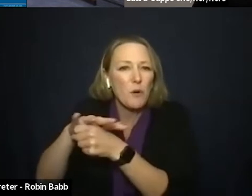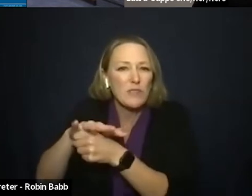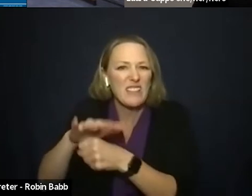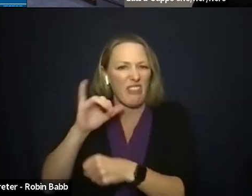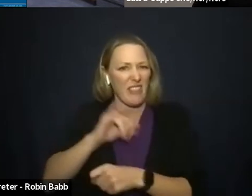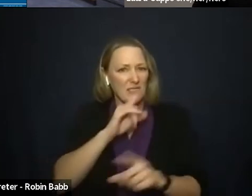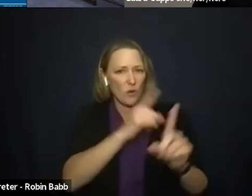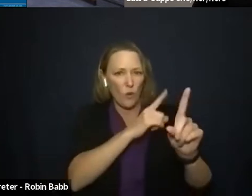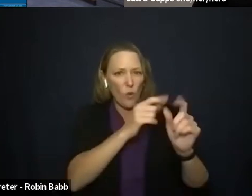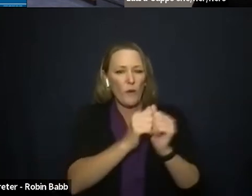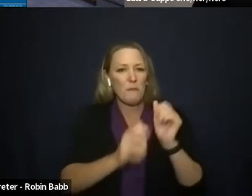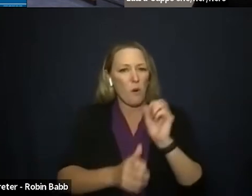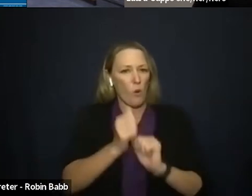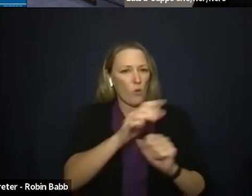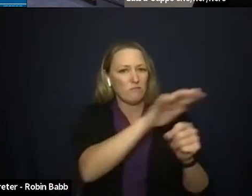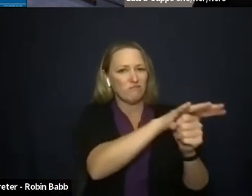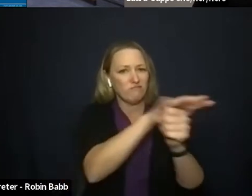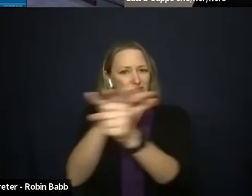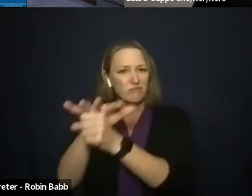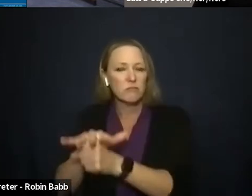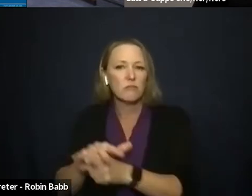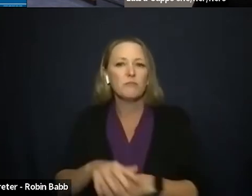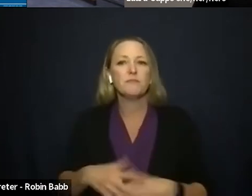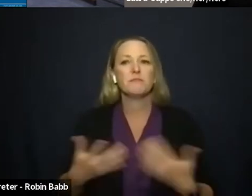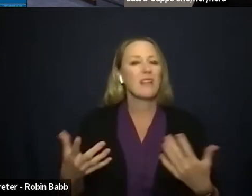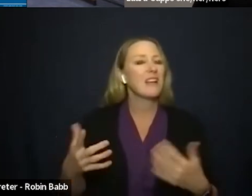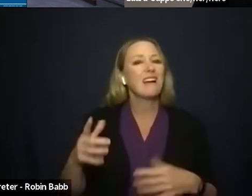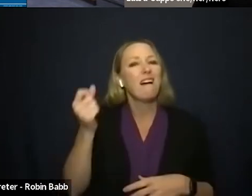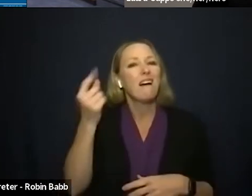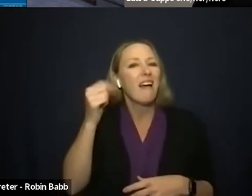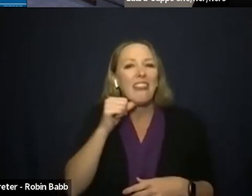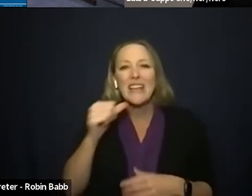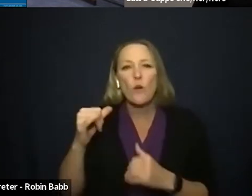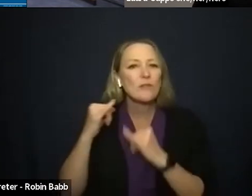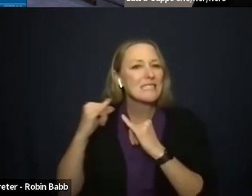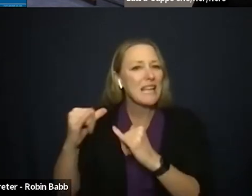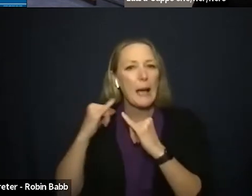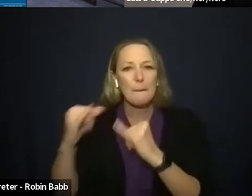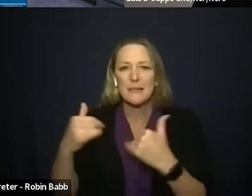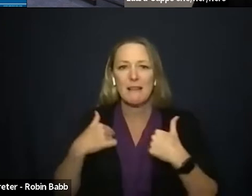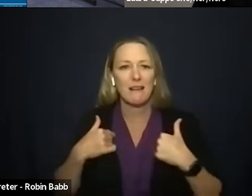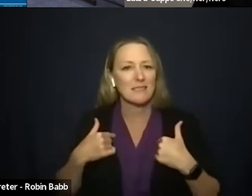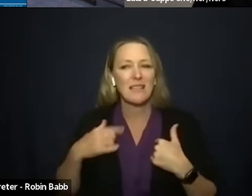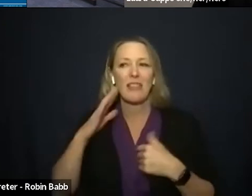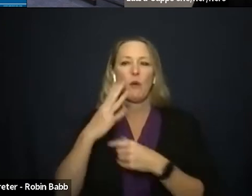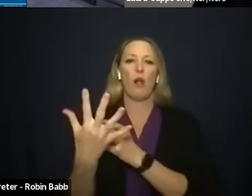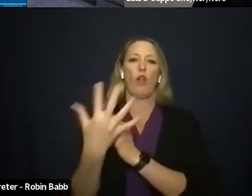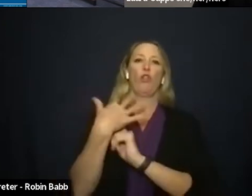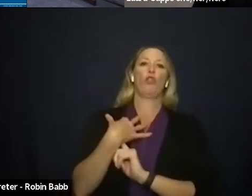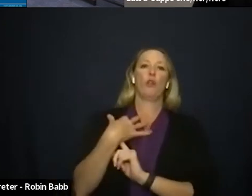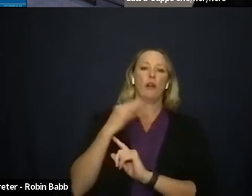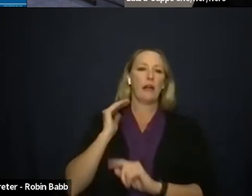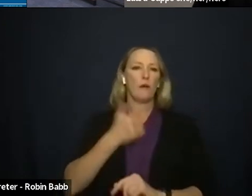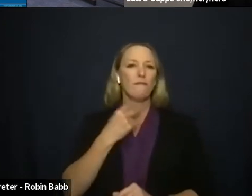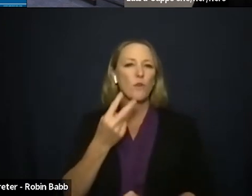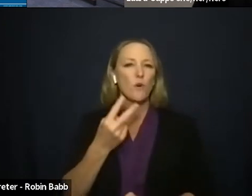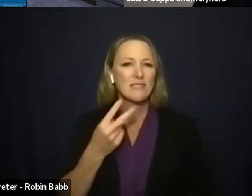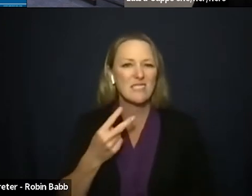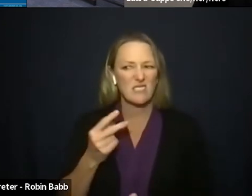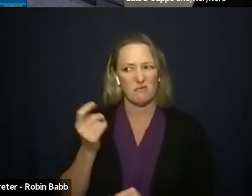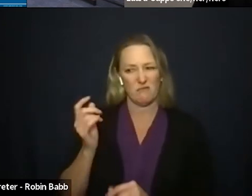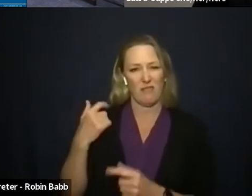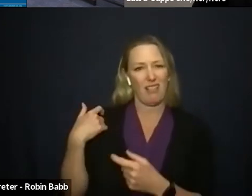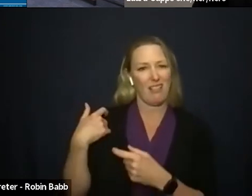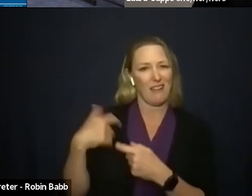scenarios simply because they do not share the same struggles and needs and will suppress the voices of the mostly latinx community in the school